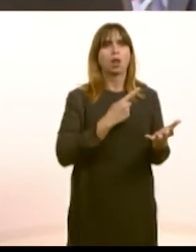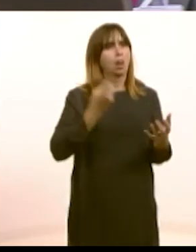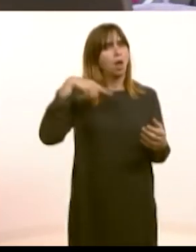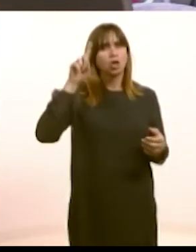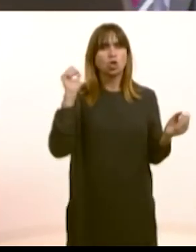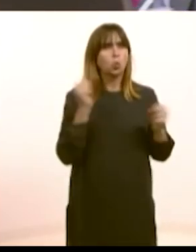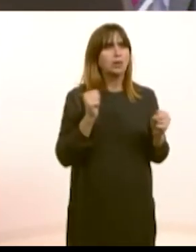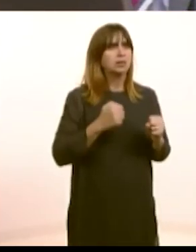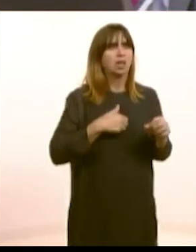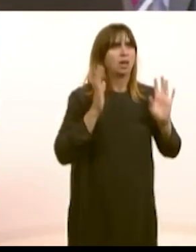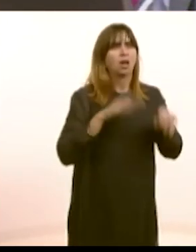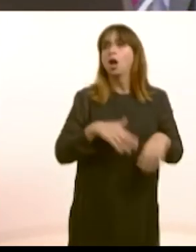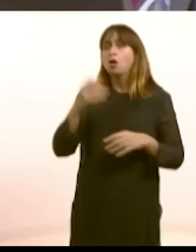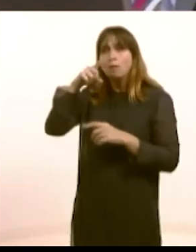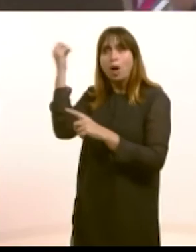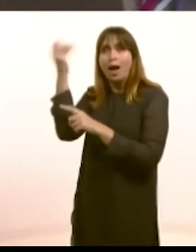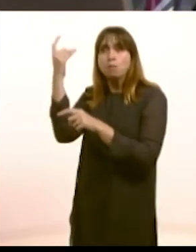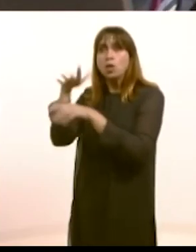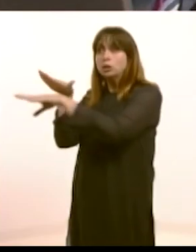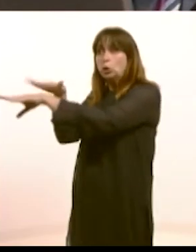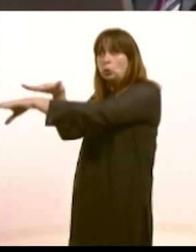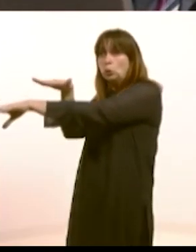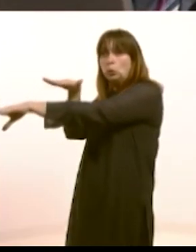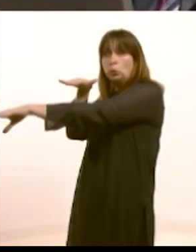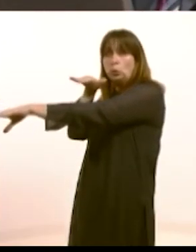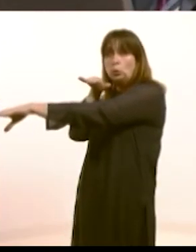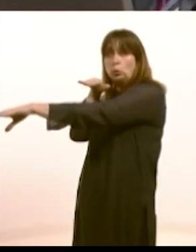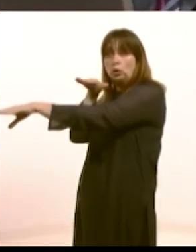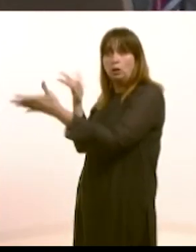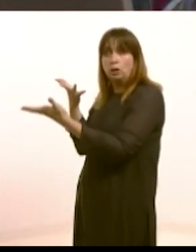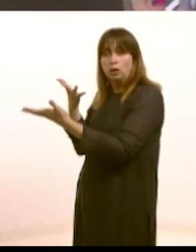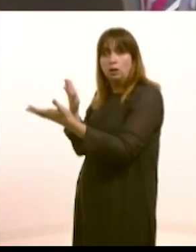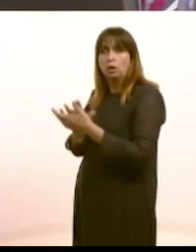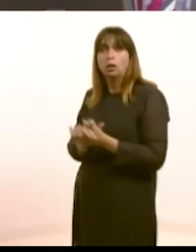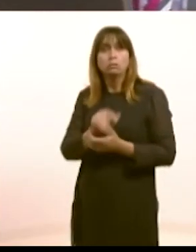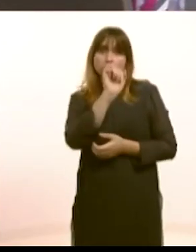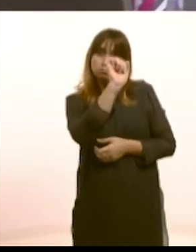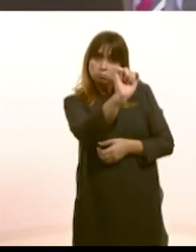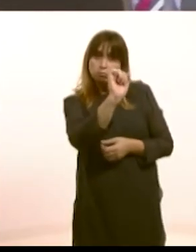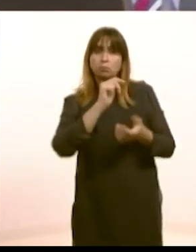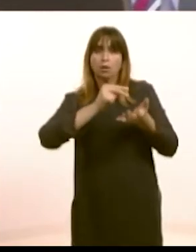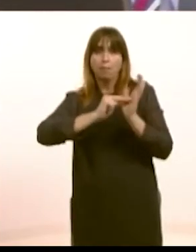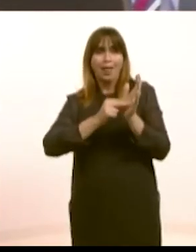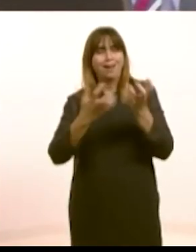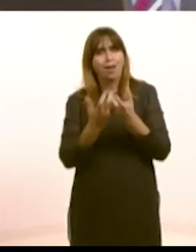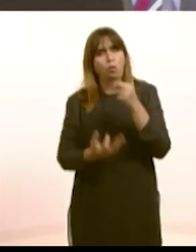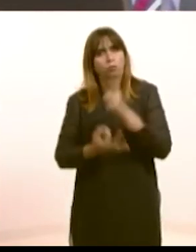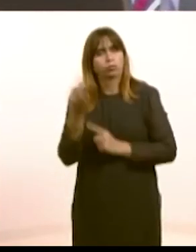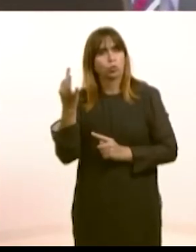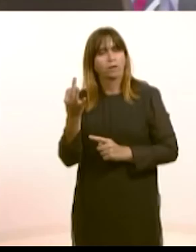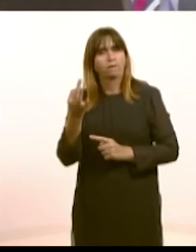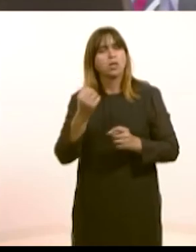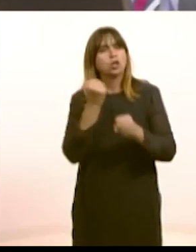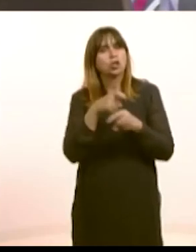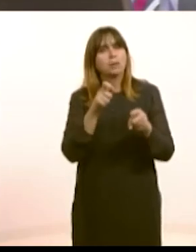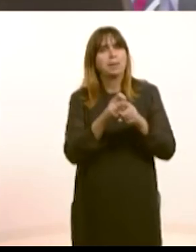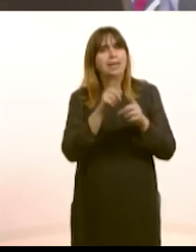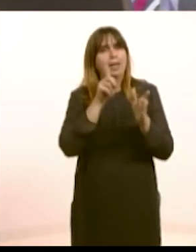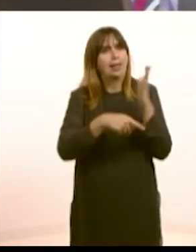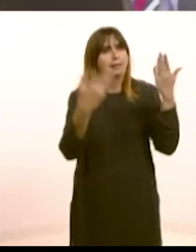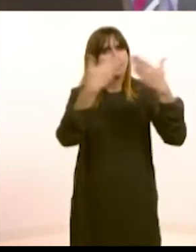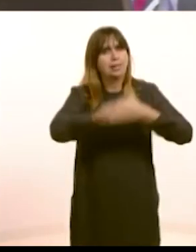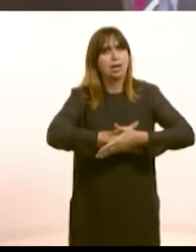with ambulances stacked up outside hospitals. What plans does the Welsh Government have to improve the out-of-hours GP service